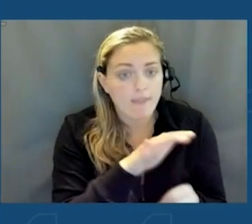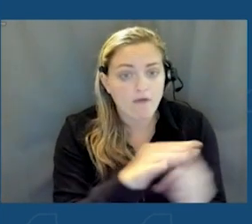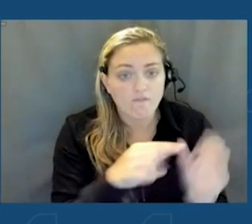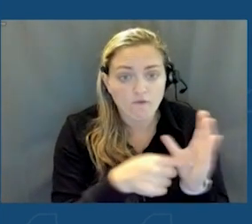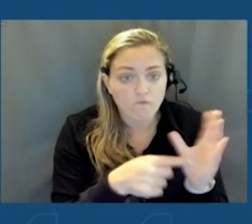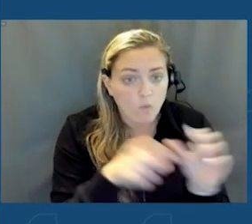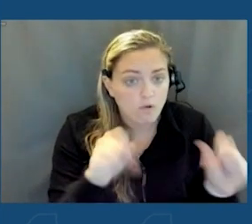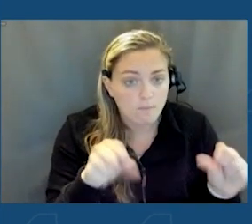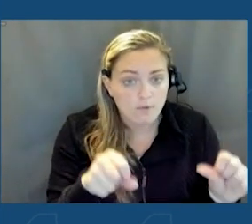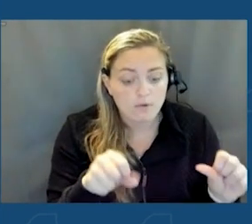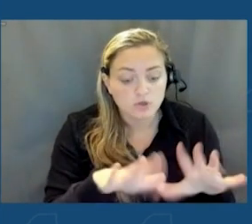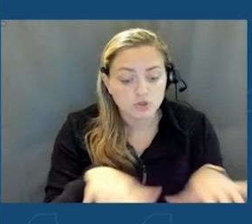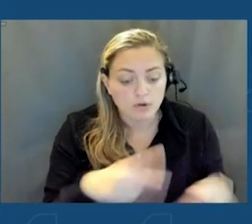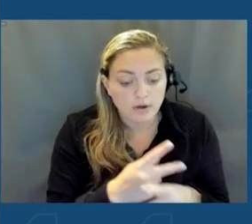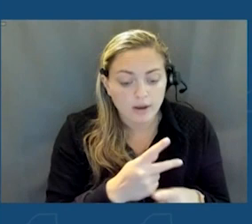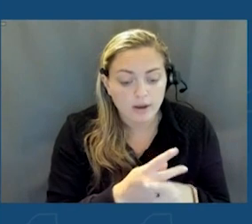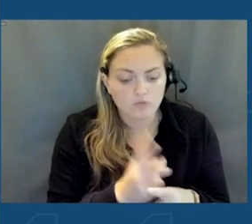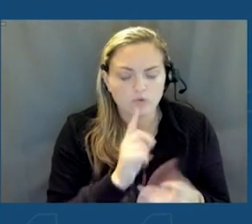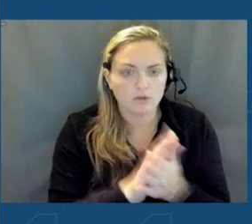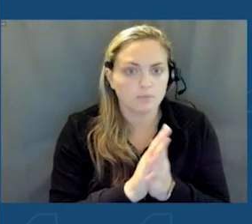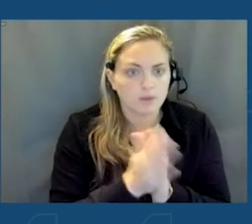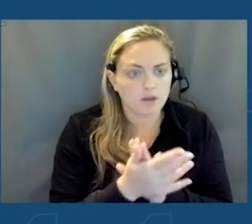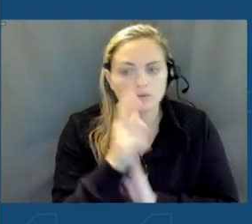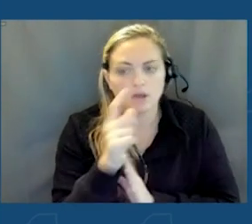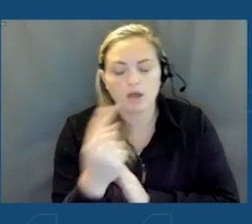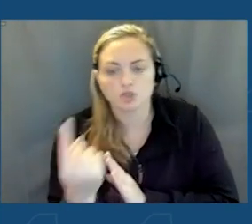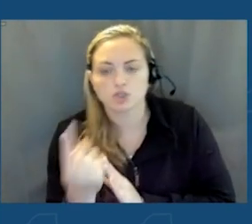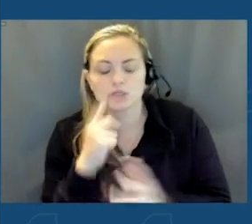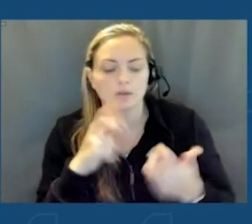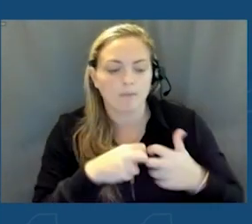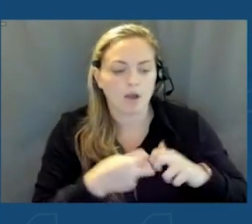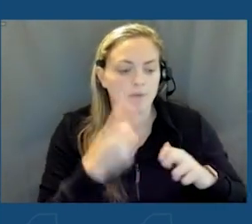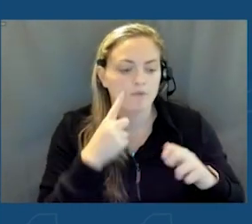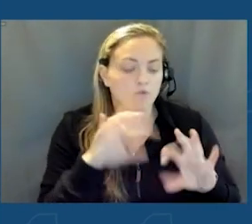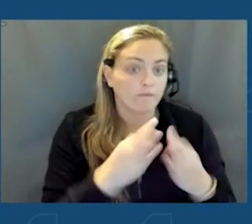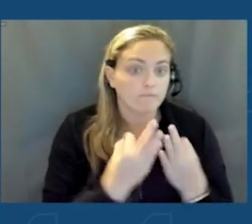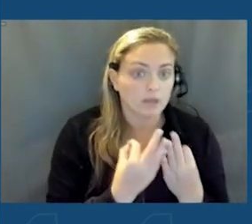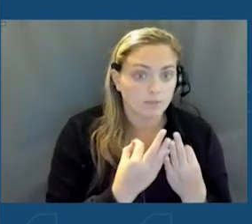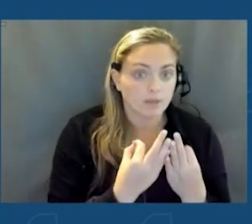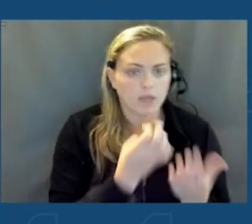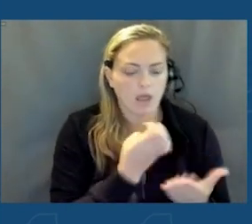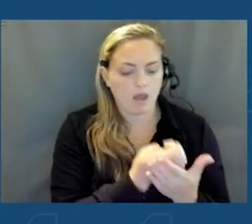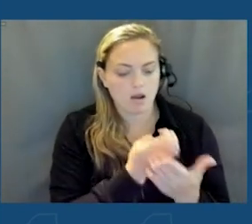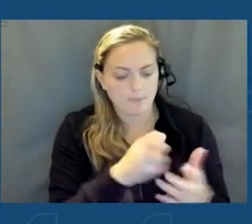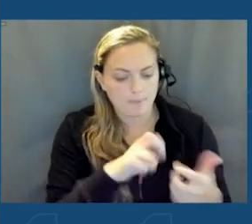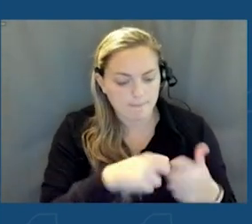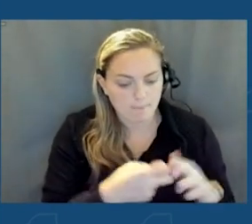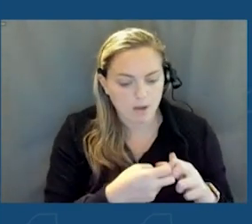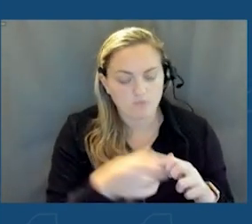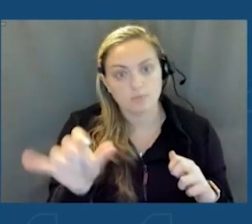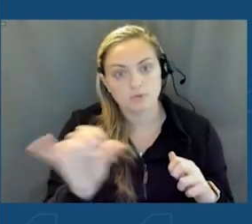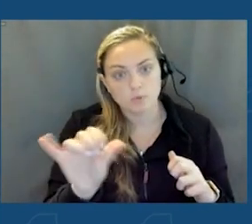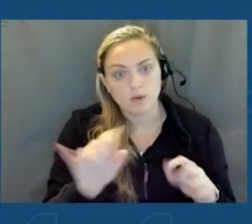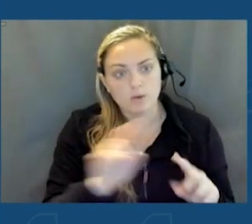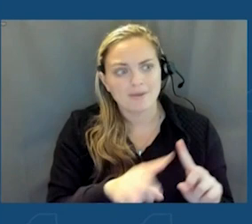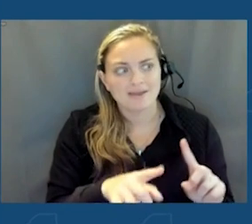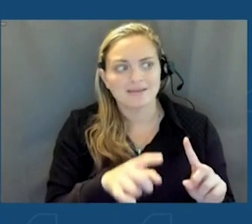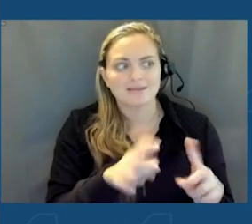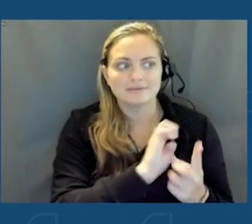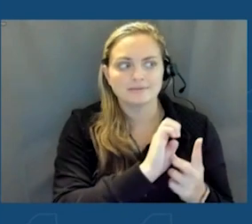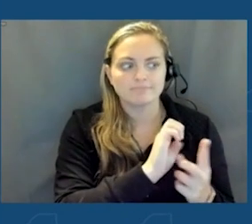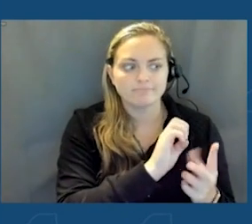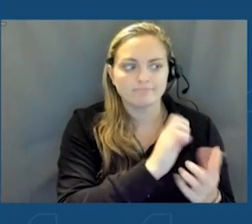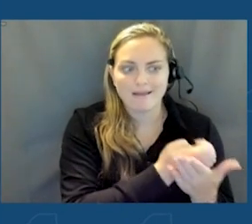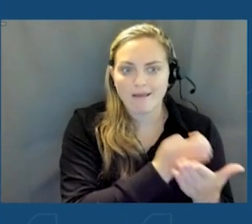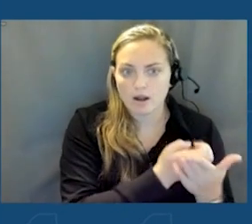childcare, this really becomes not just a problem for a family, an economic problem for them as well. It's an economic problem for